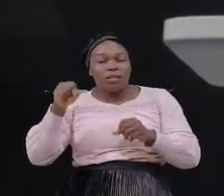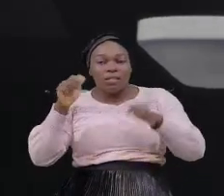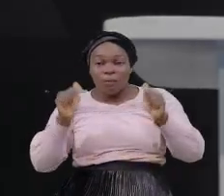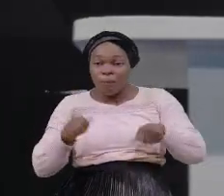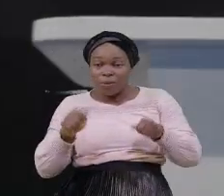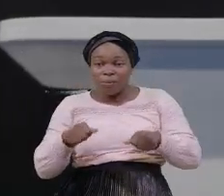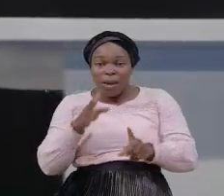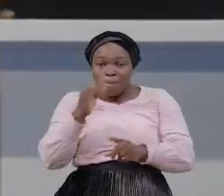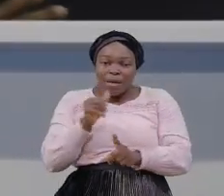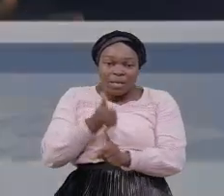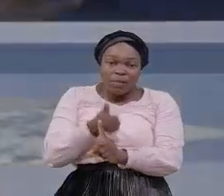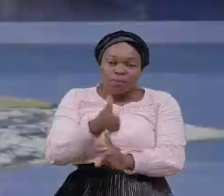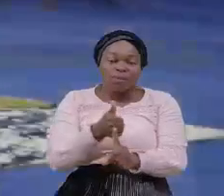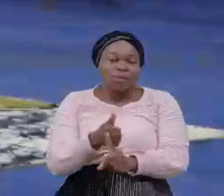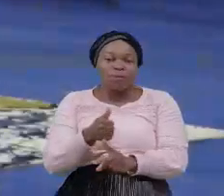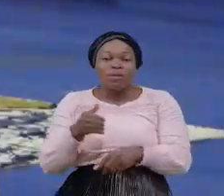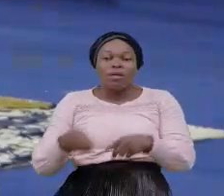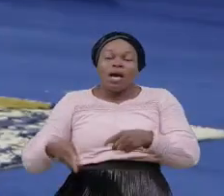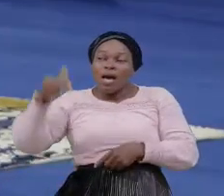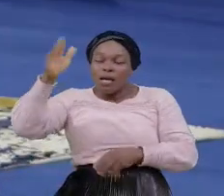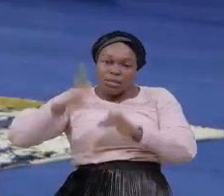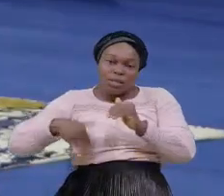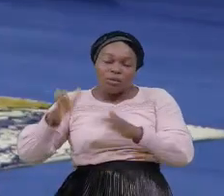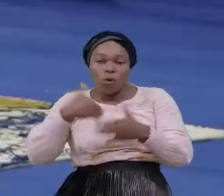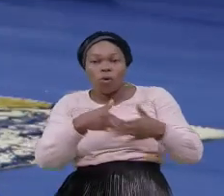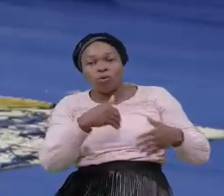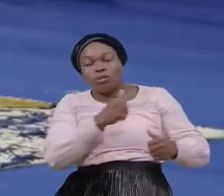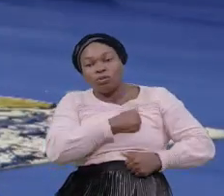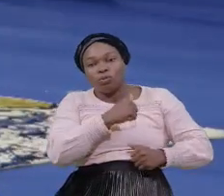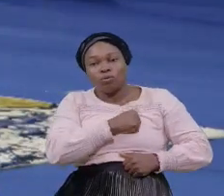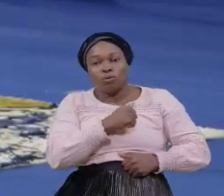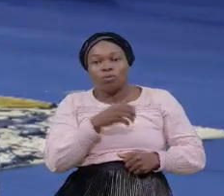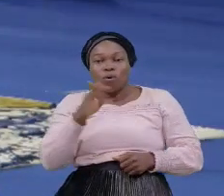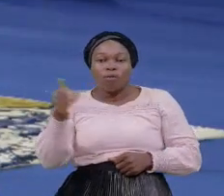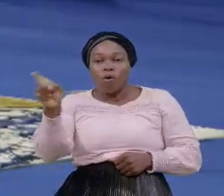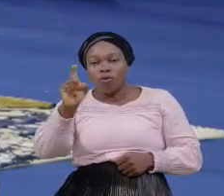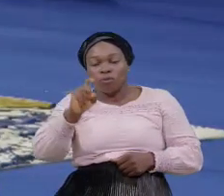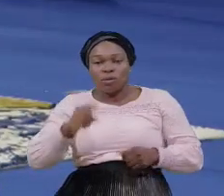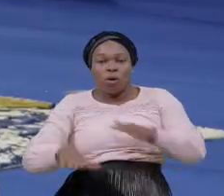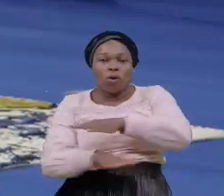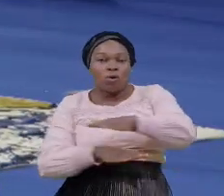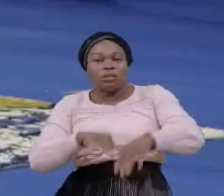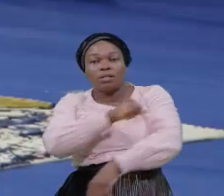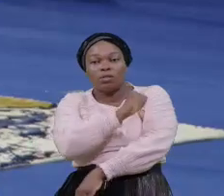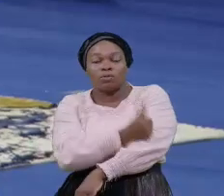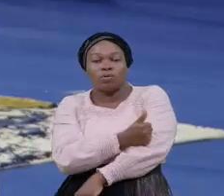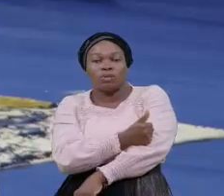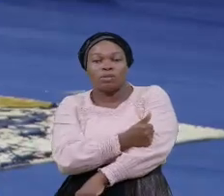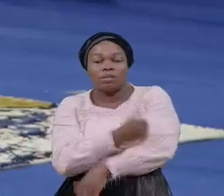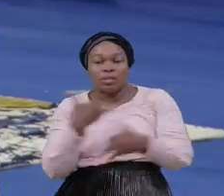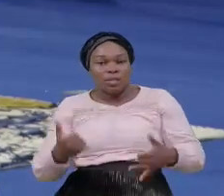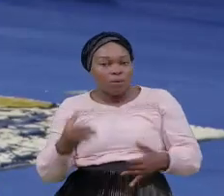higher than all the soldiers under his authority. And now he heard of